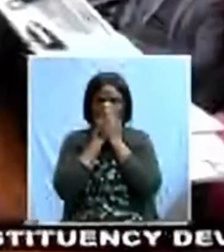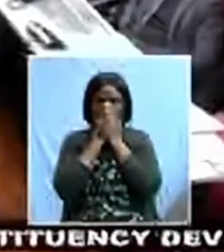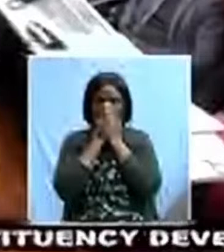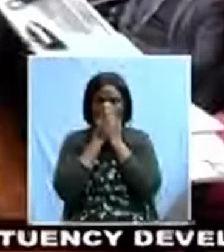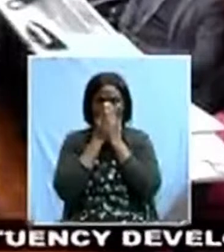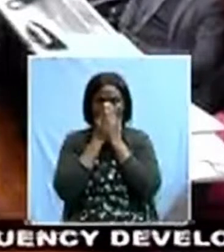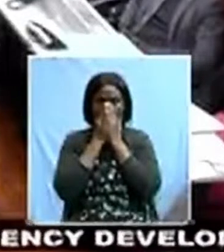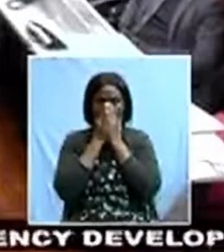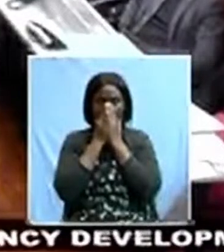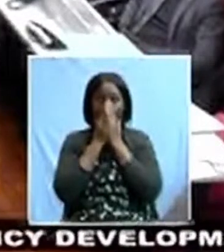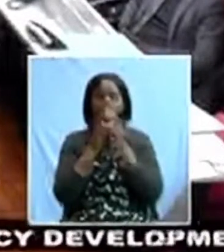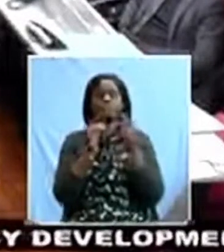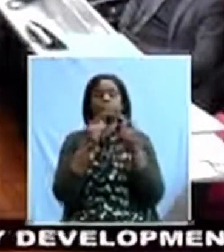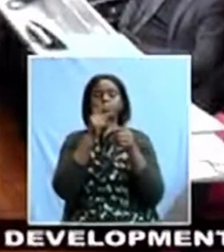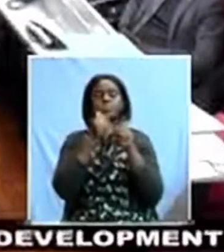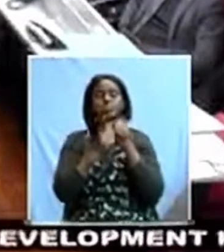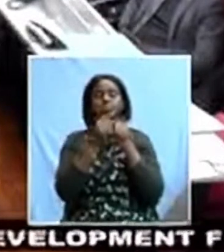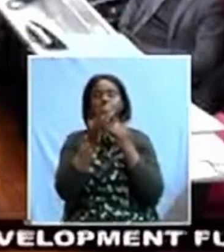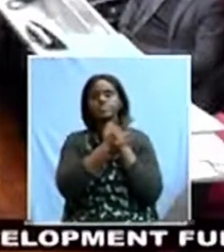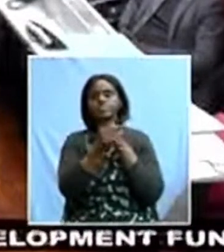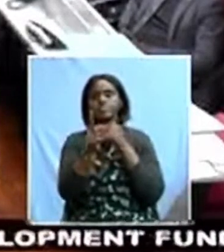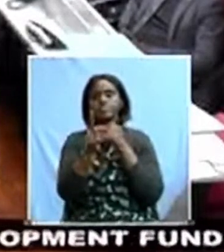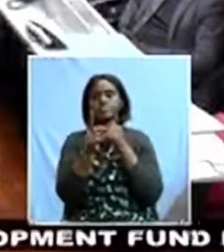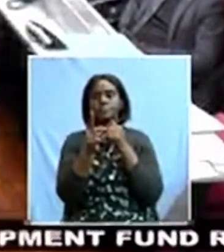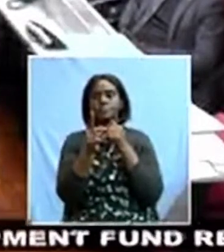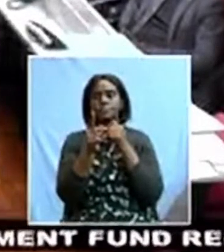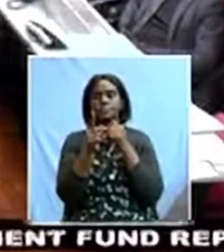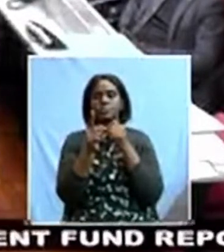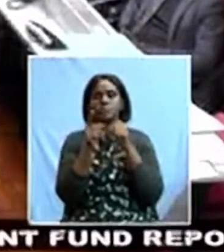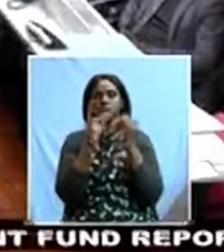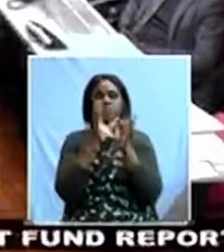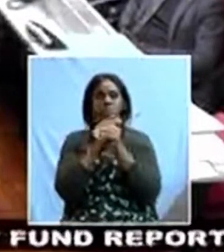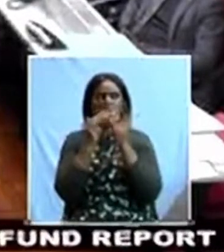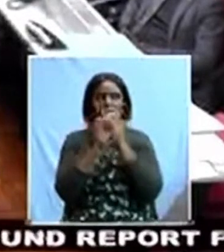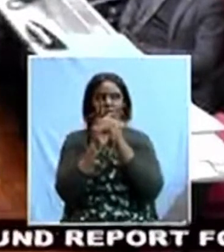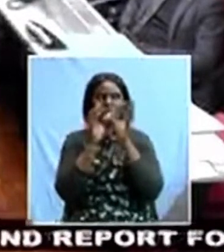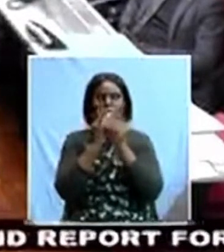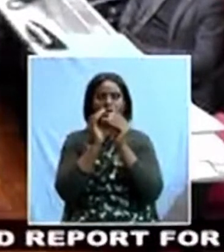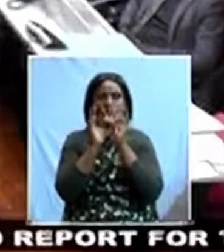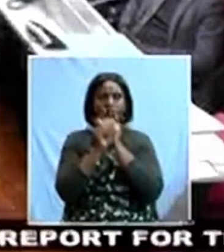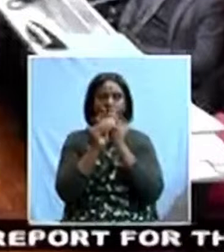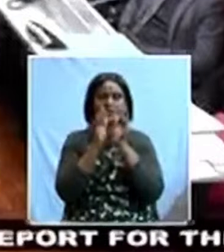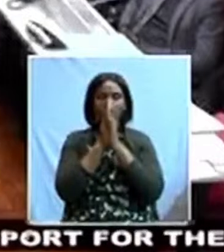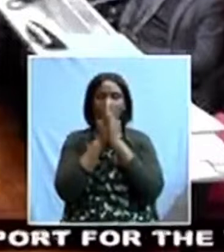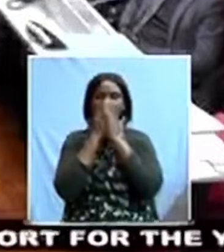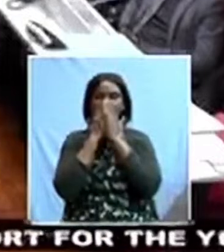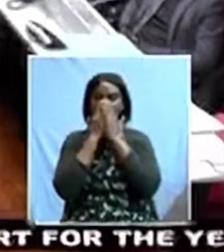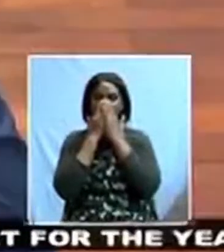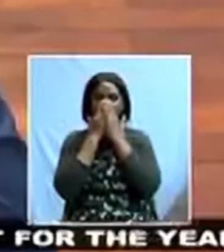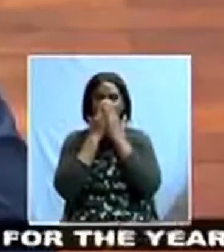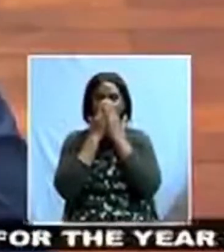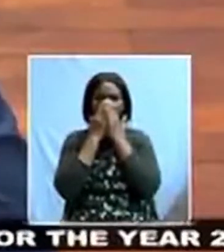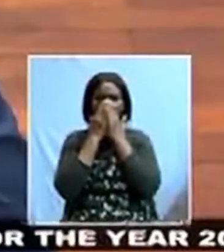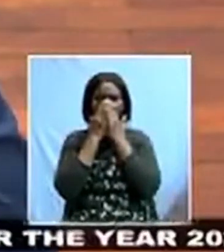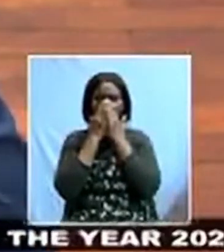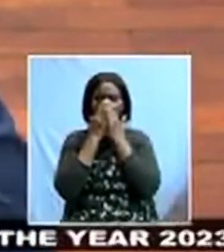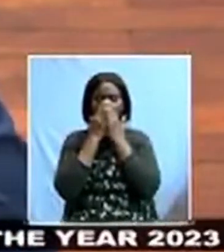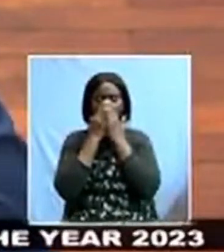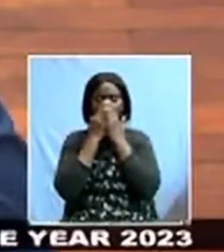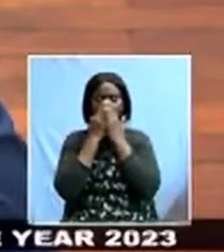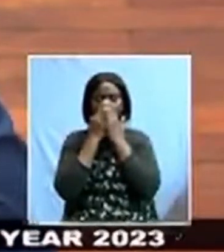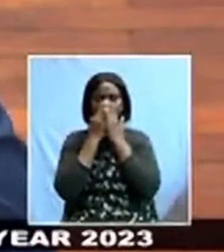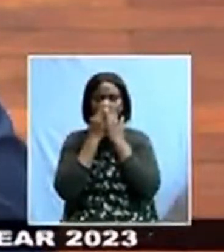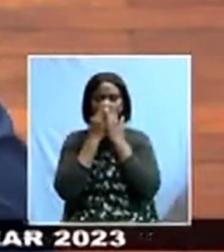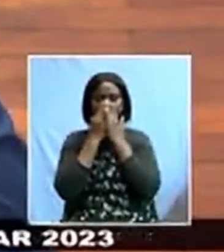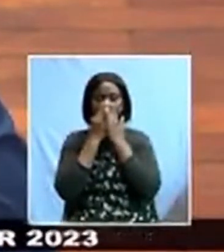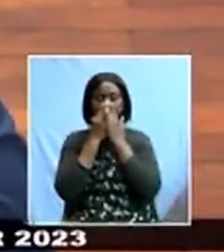so, because the missing... I just wanted that you are saying, yes, it's different. Now, I want to